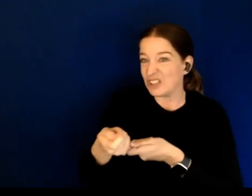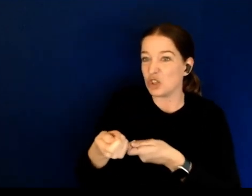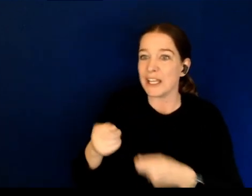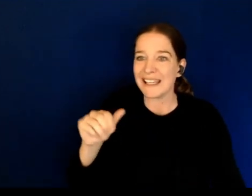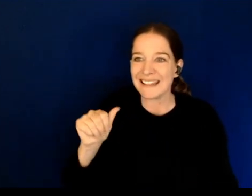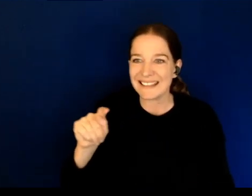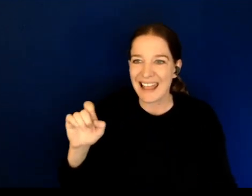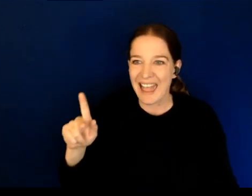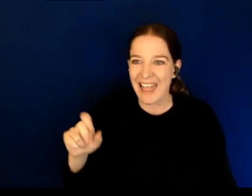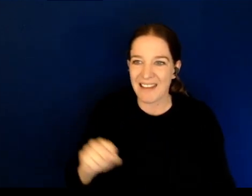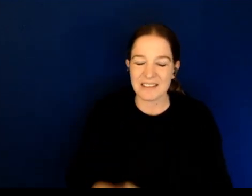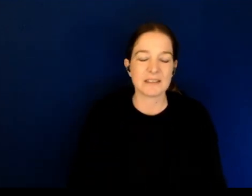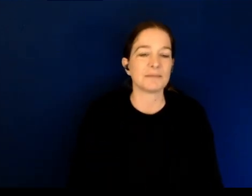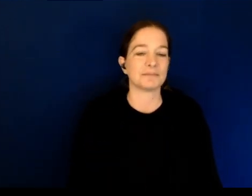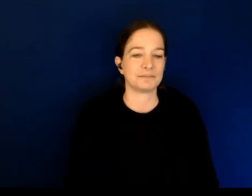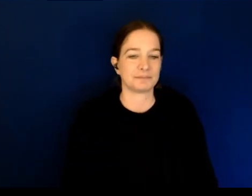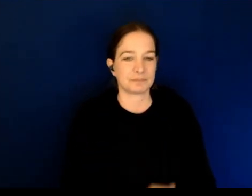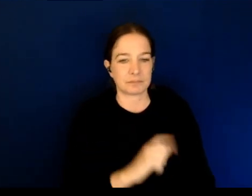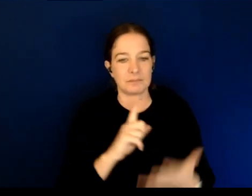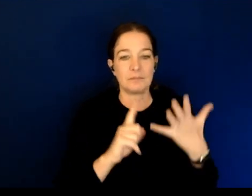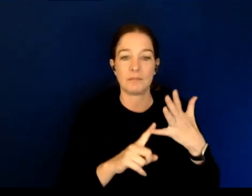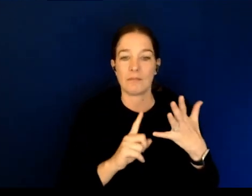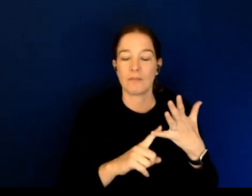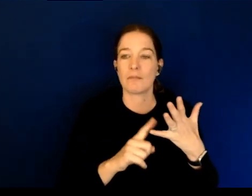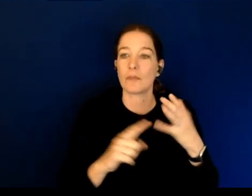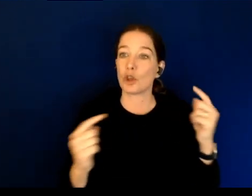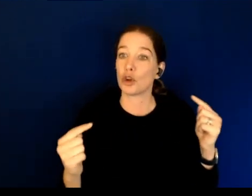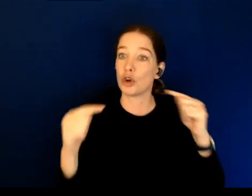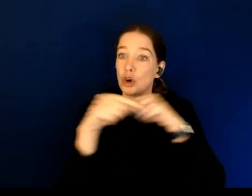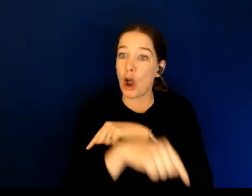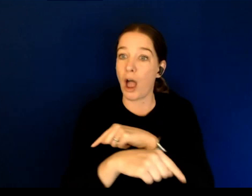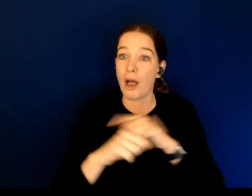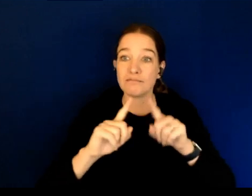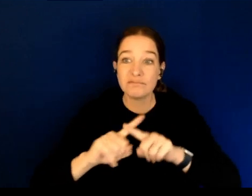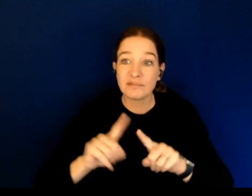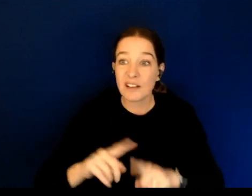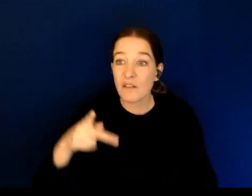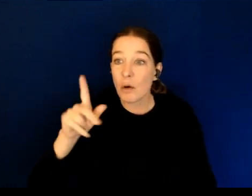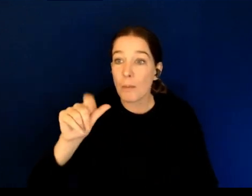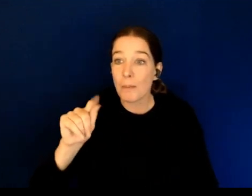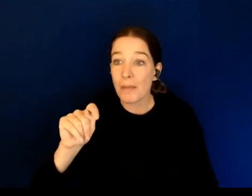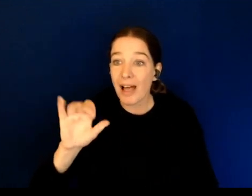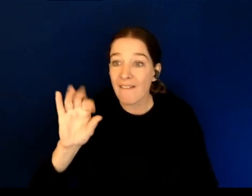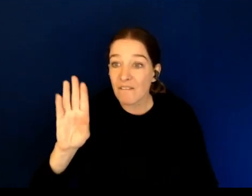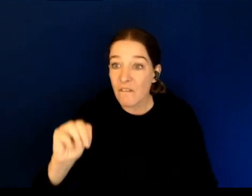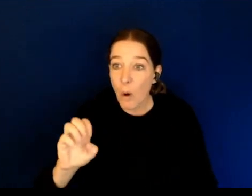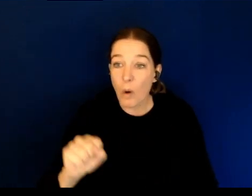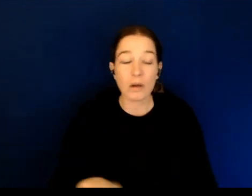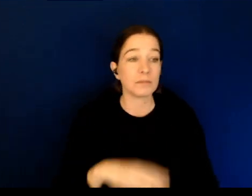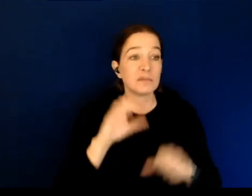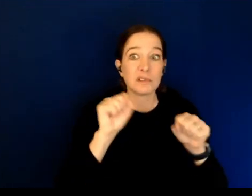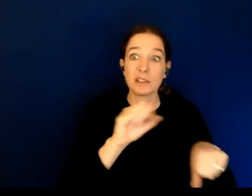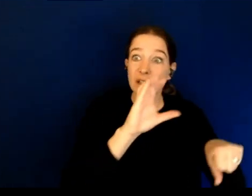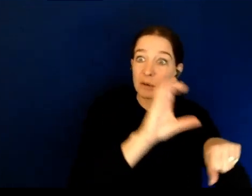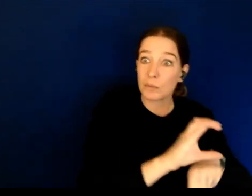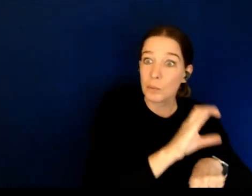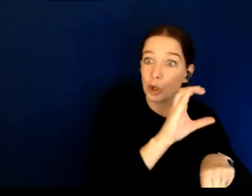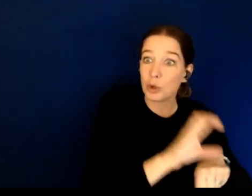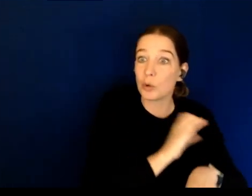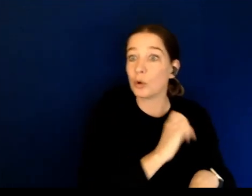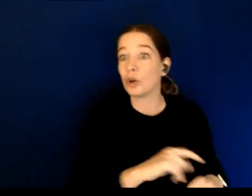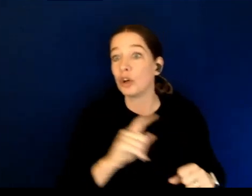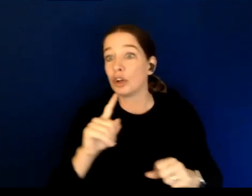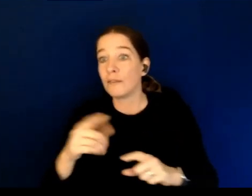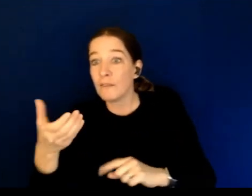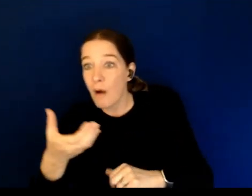Number five, cross-platform access. You can access your passwords from various devices and